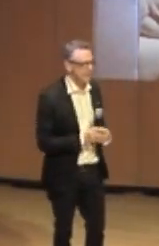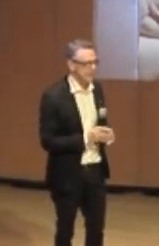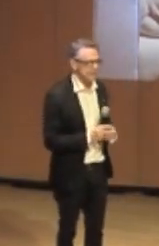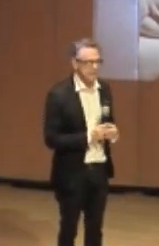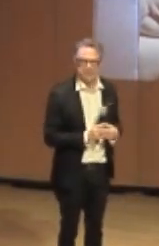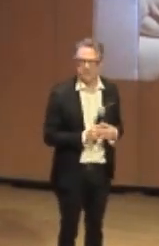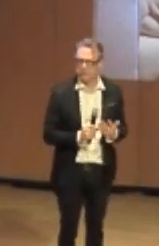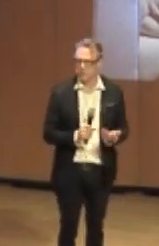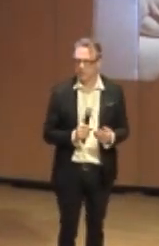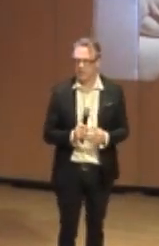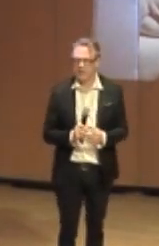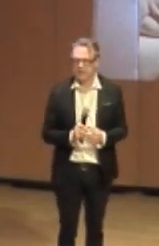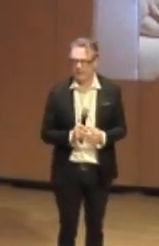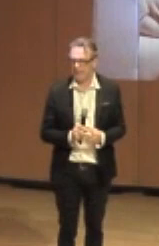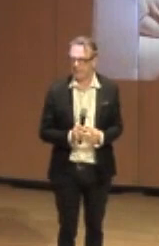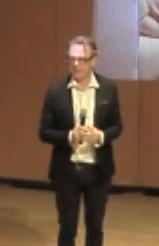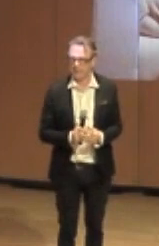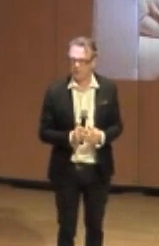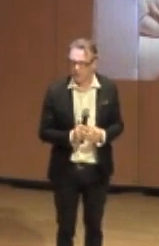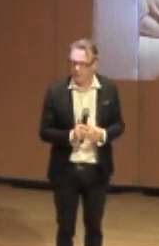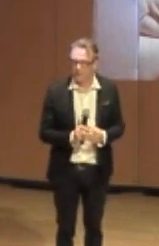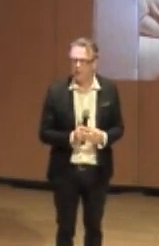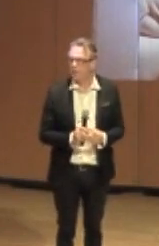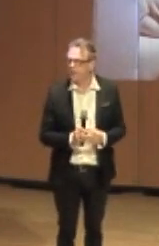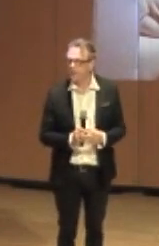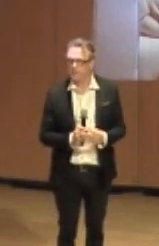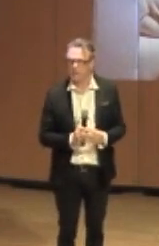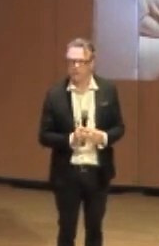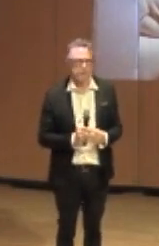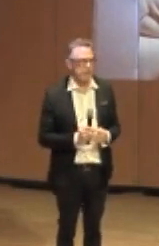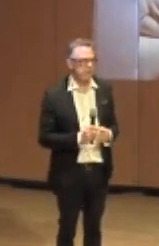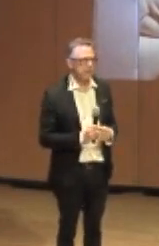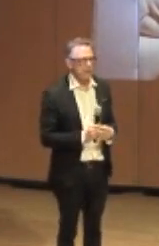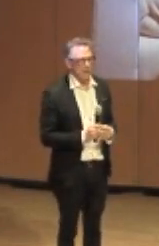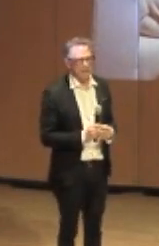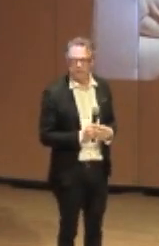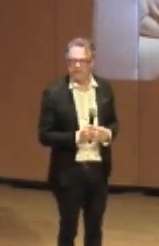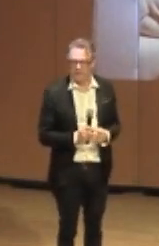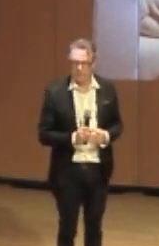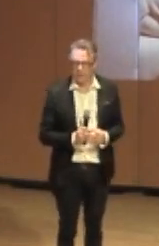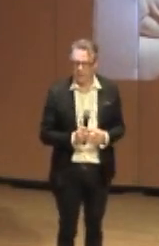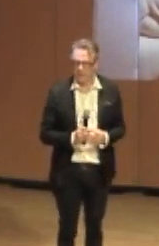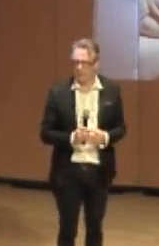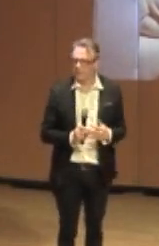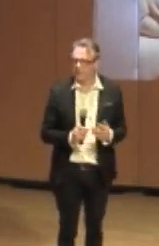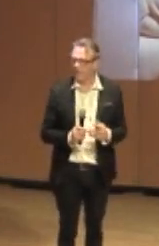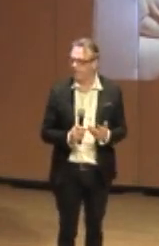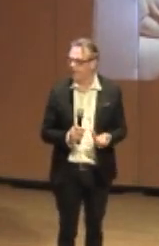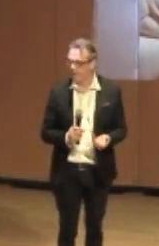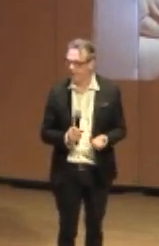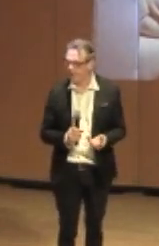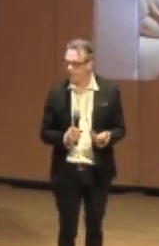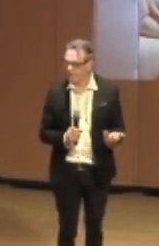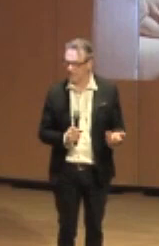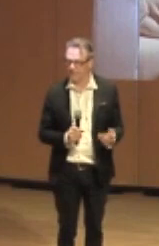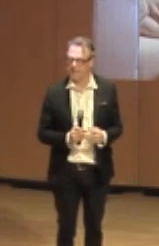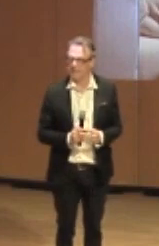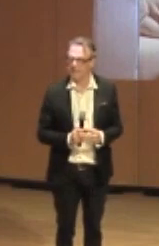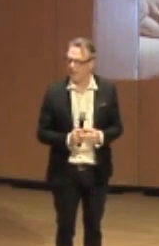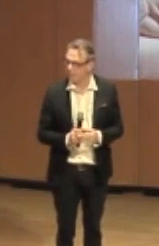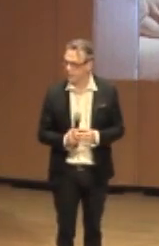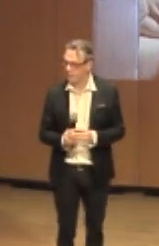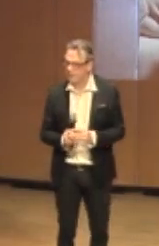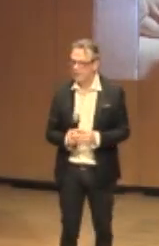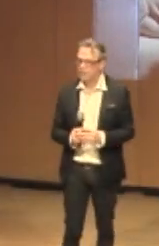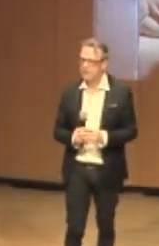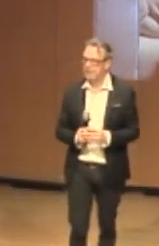City it's nice outside but it's also a great day I thank for theater for literature and for the celebration of life and the Arts I think this is